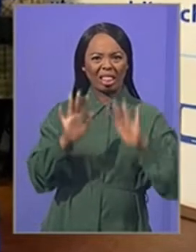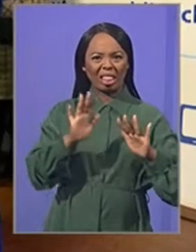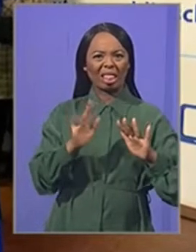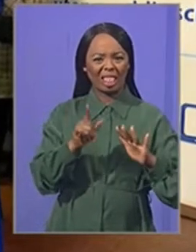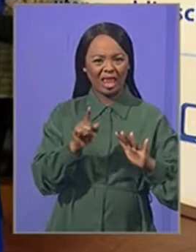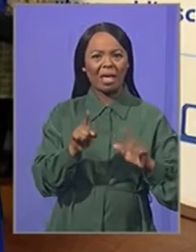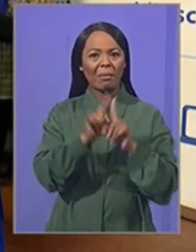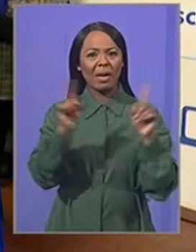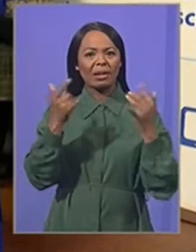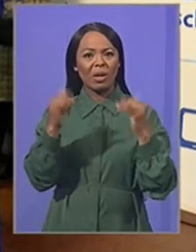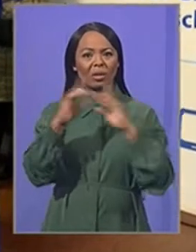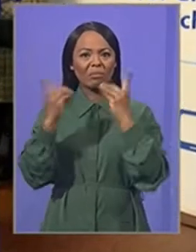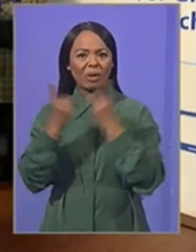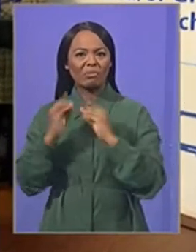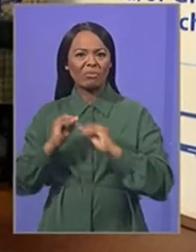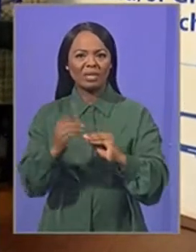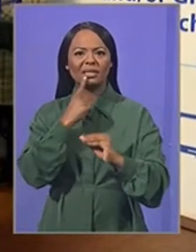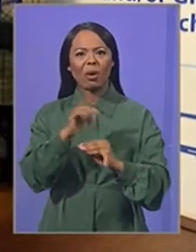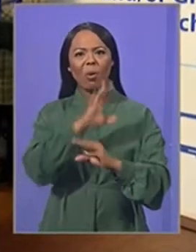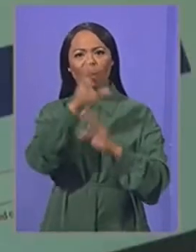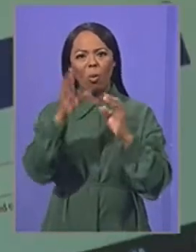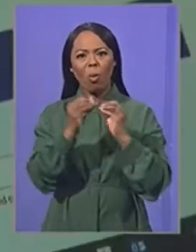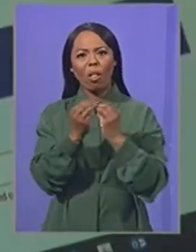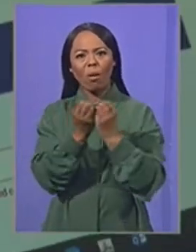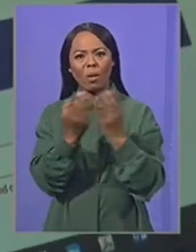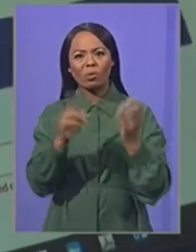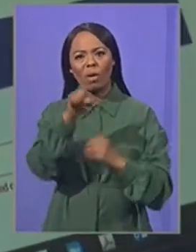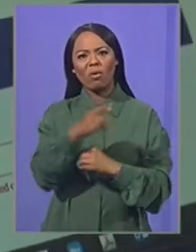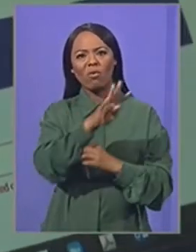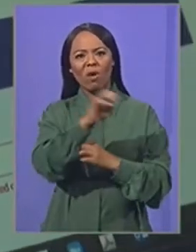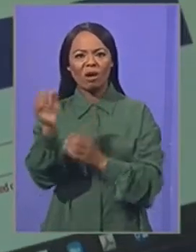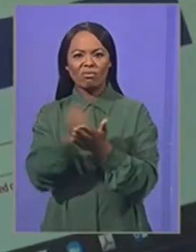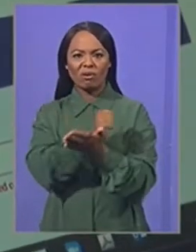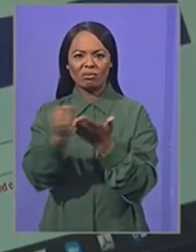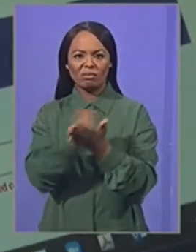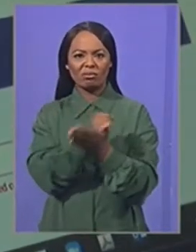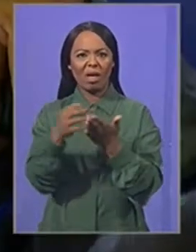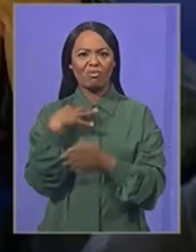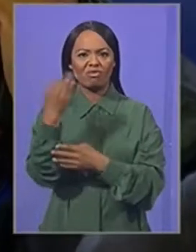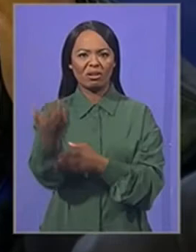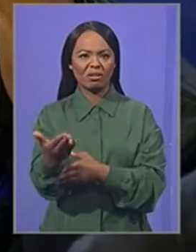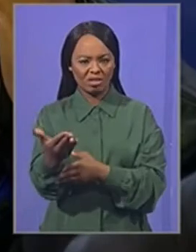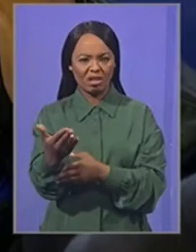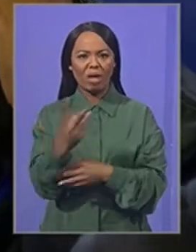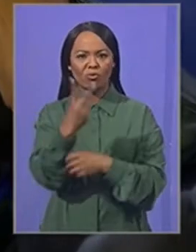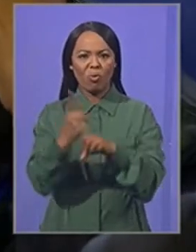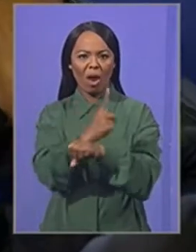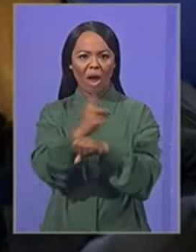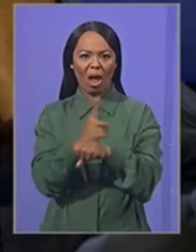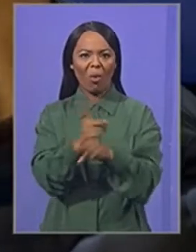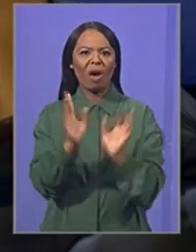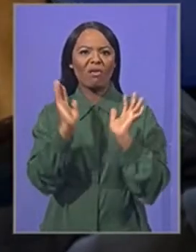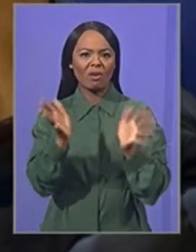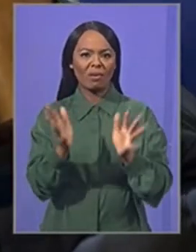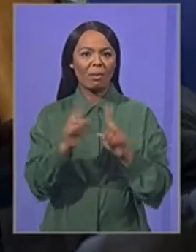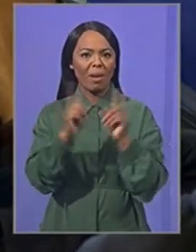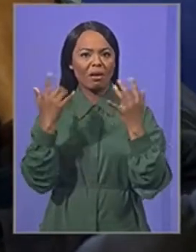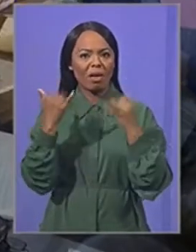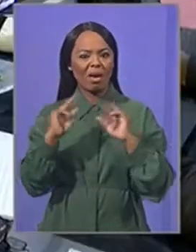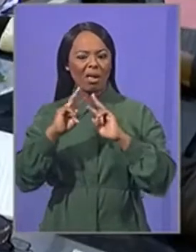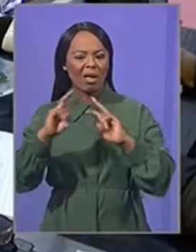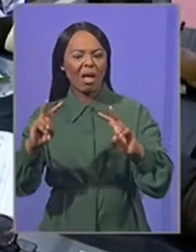le kgonne go amogela dikopo di le 40 mo diureng tsa ntlha di le Pedi. Mme le tlile go batlisisa thito